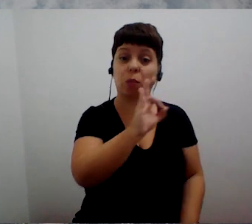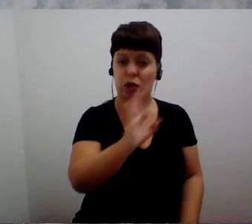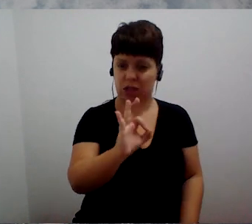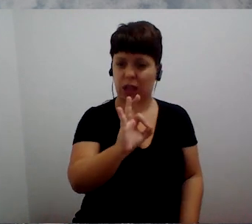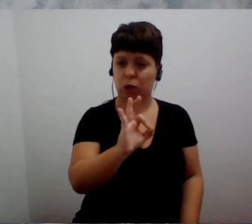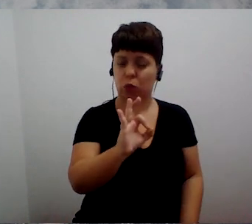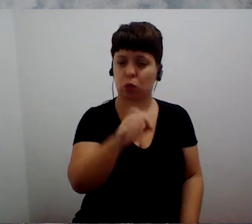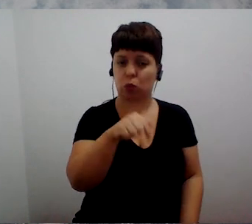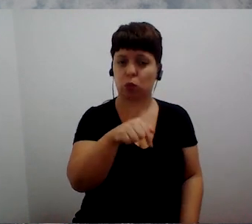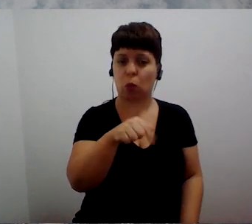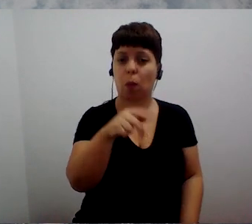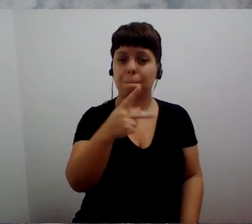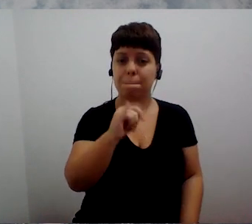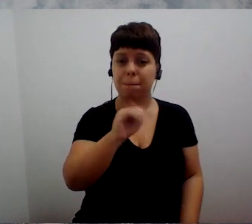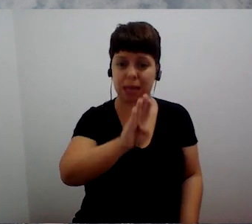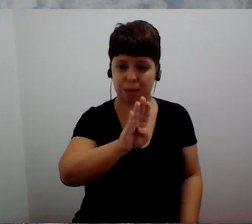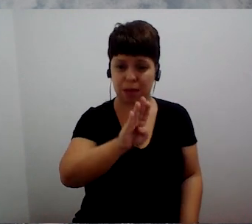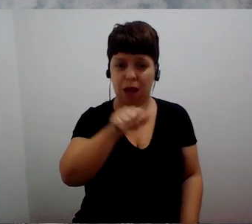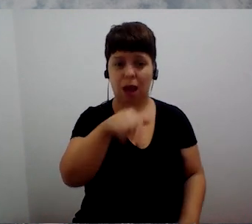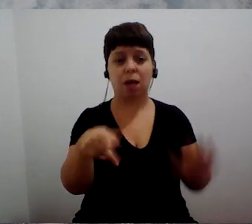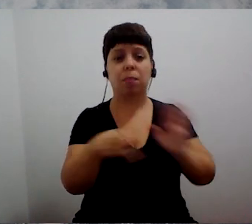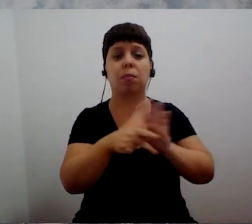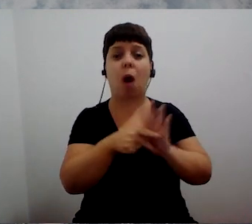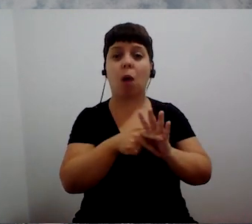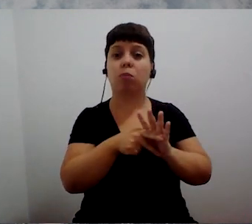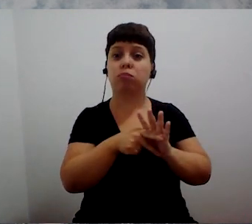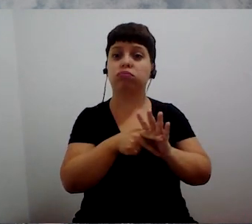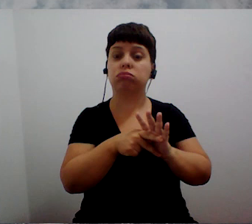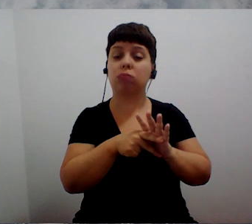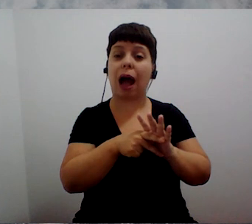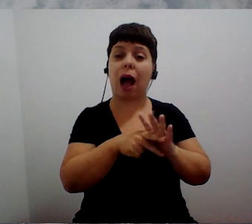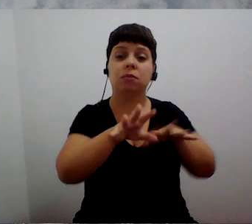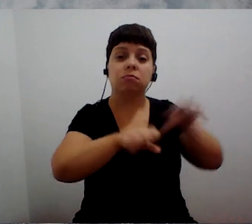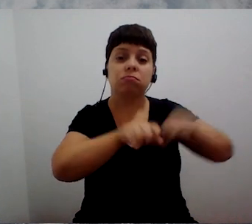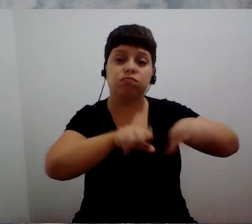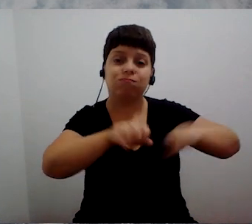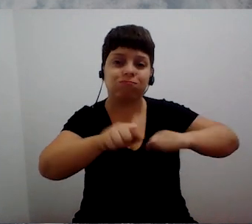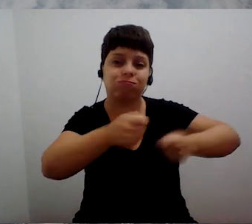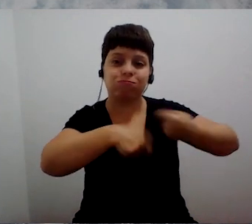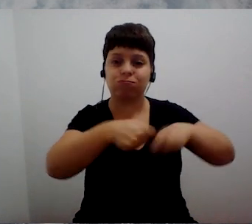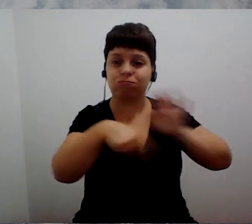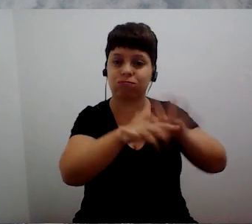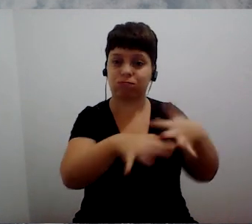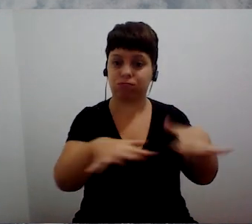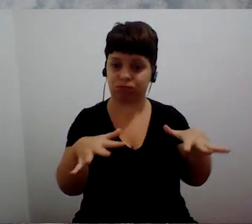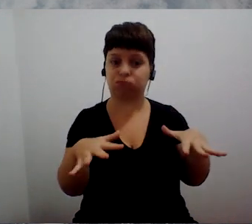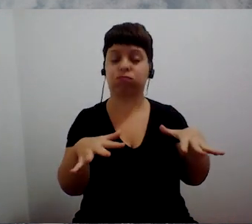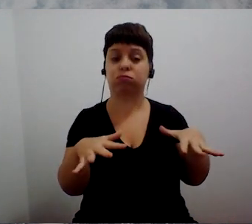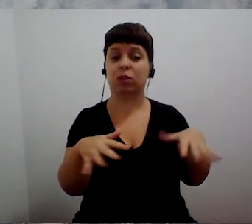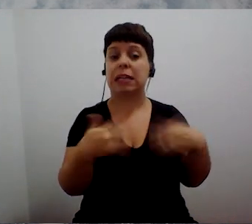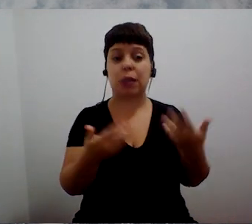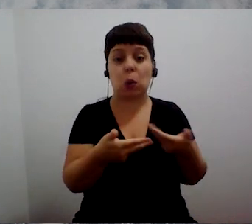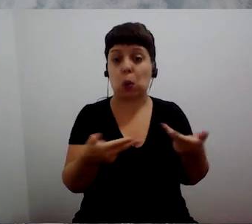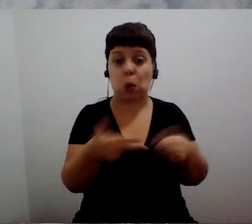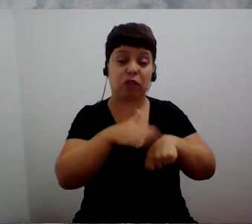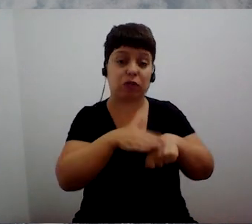is directly related to the ocean exploration. So we do have a big impact on whatever we produce